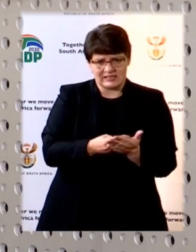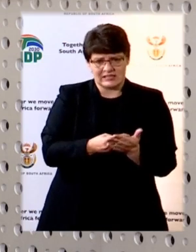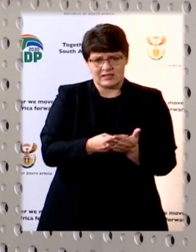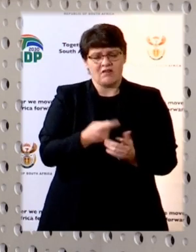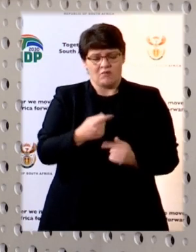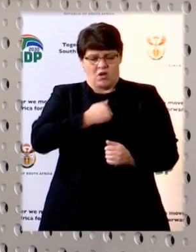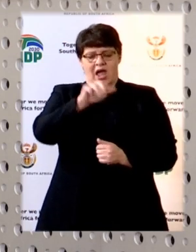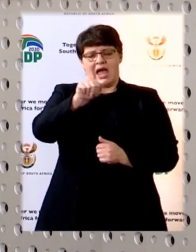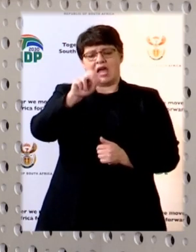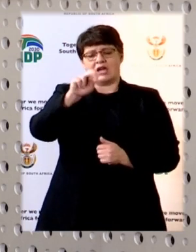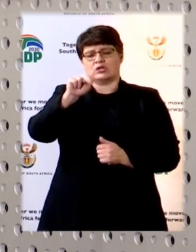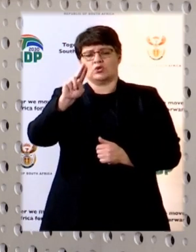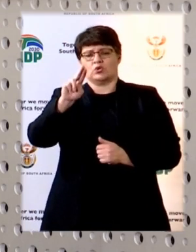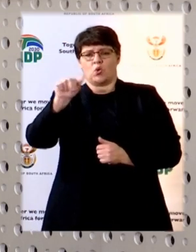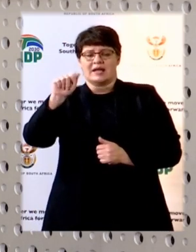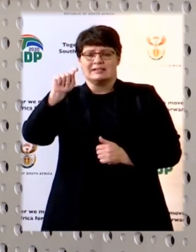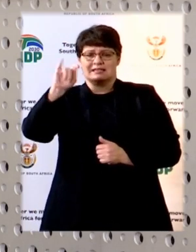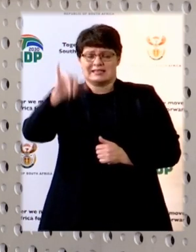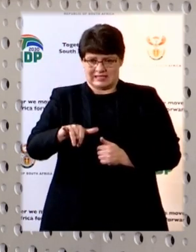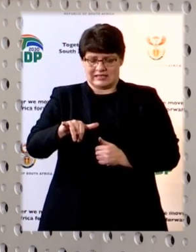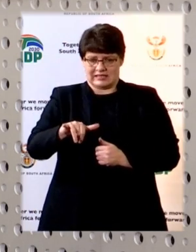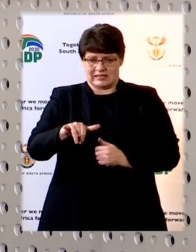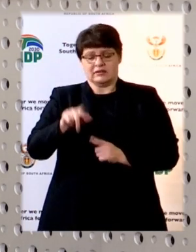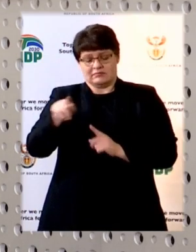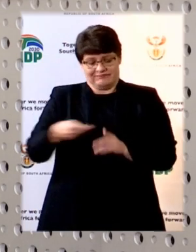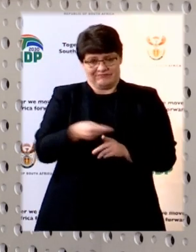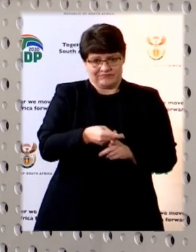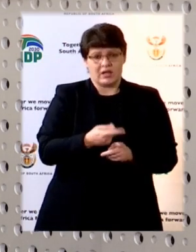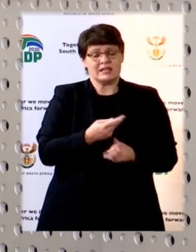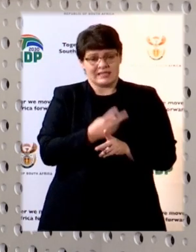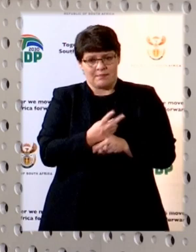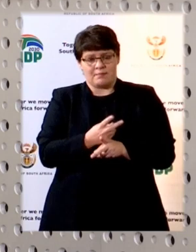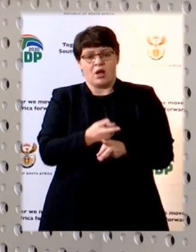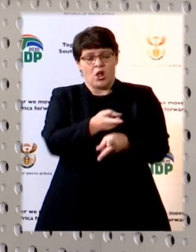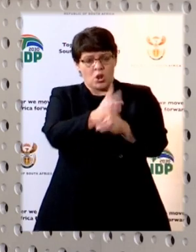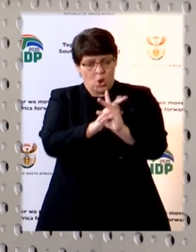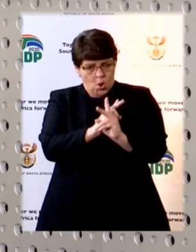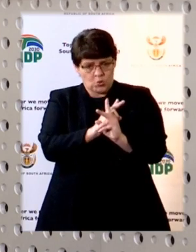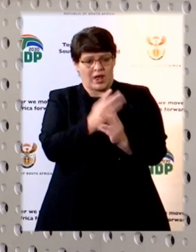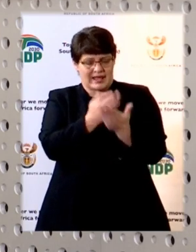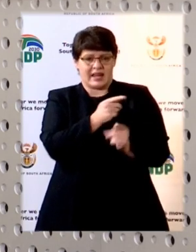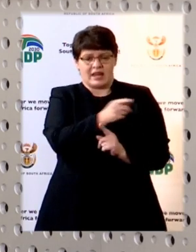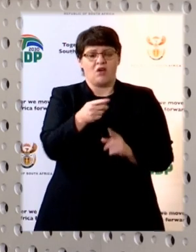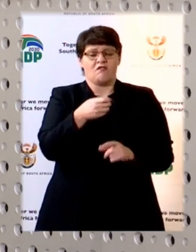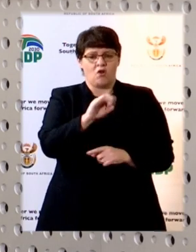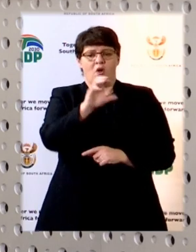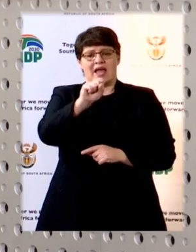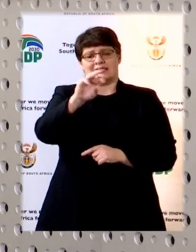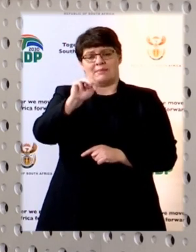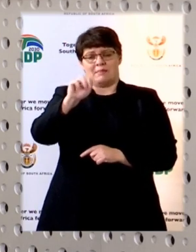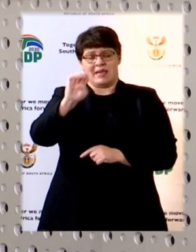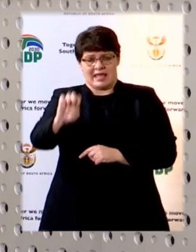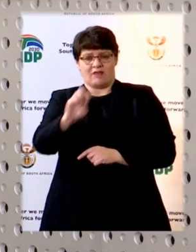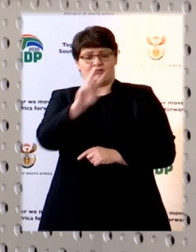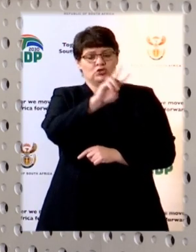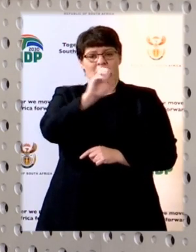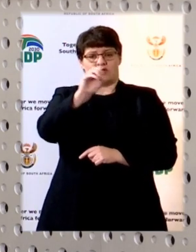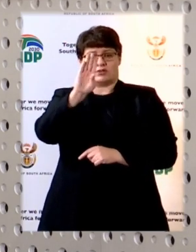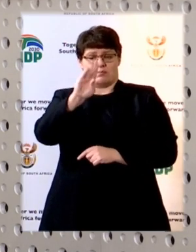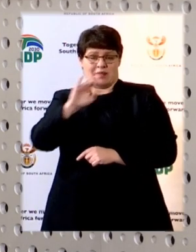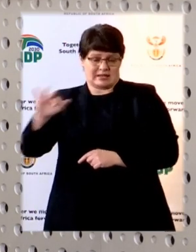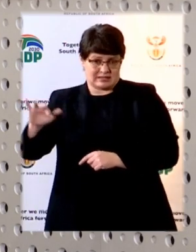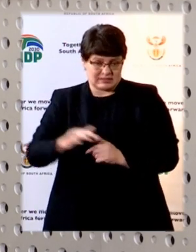further support for firms will come from a 200 billion loan scheme for small and medium-sized businesses.